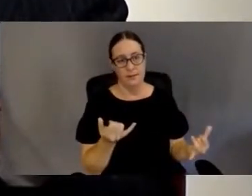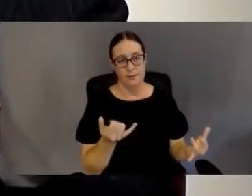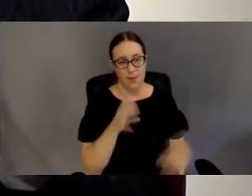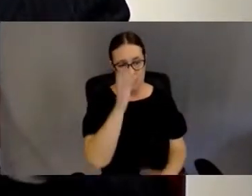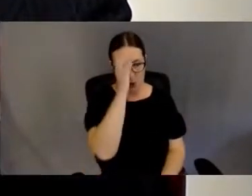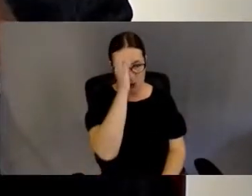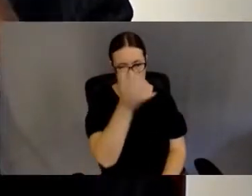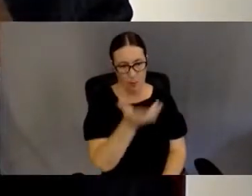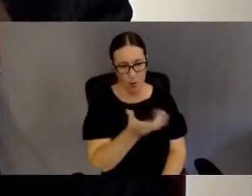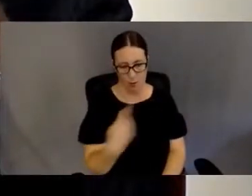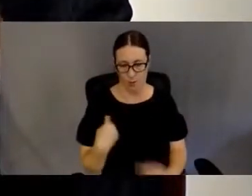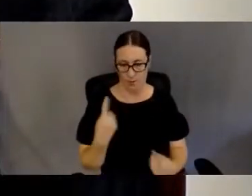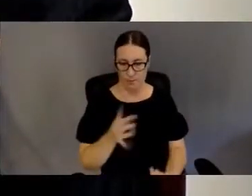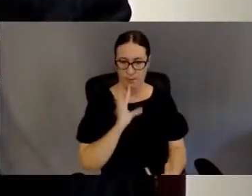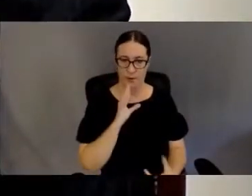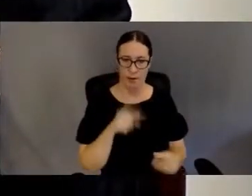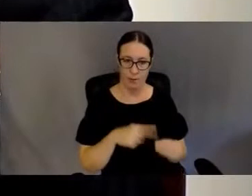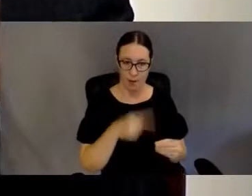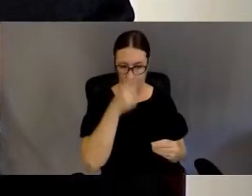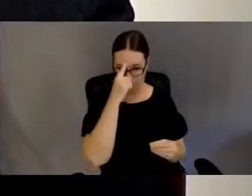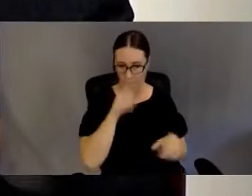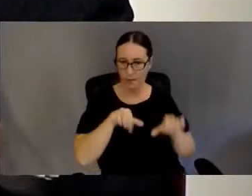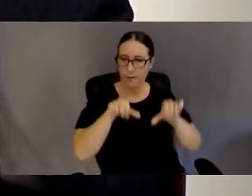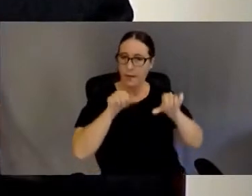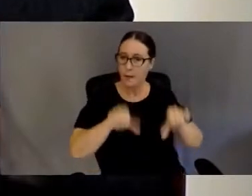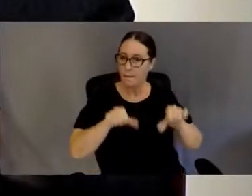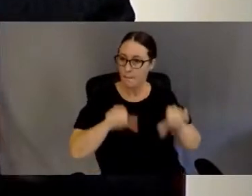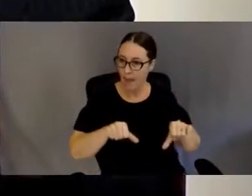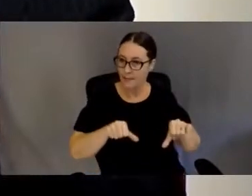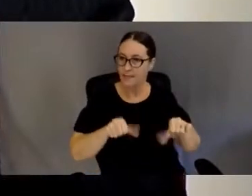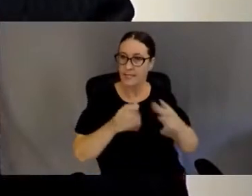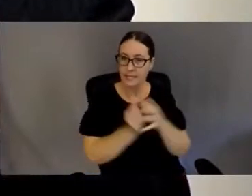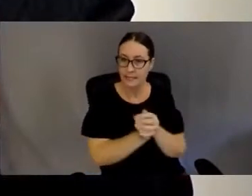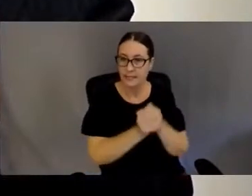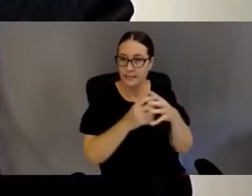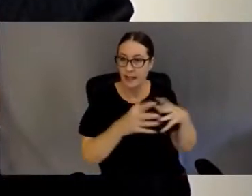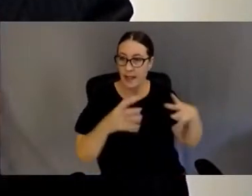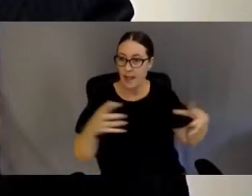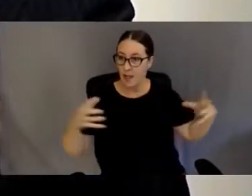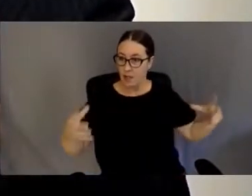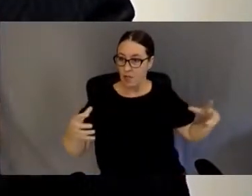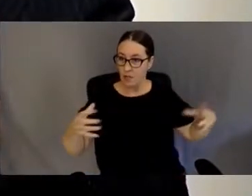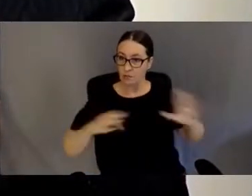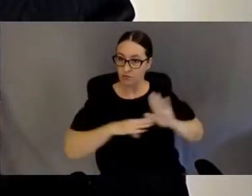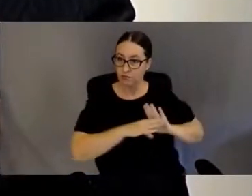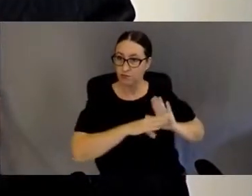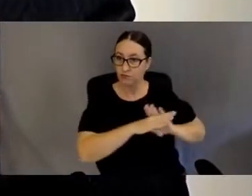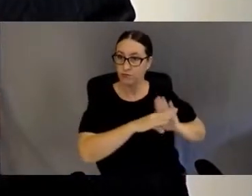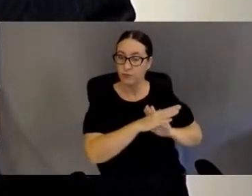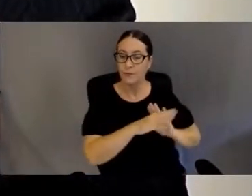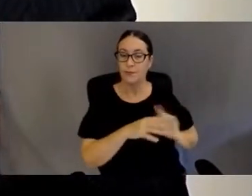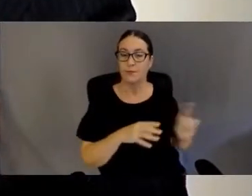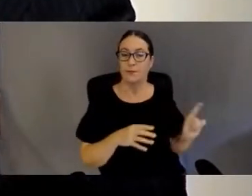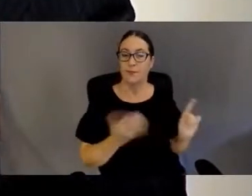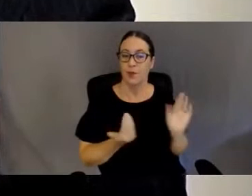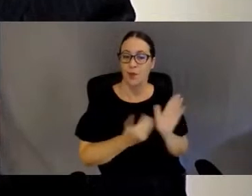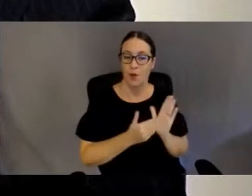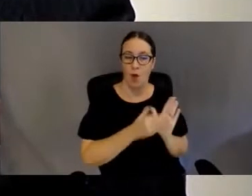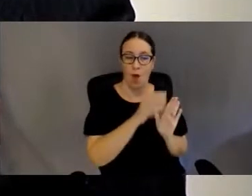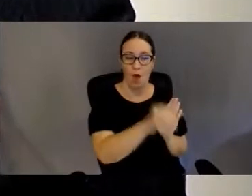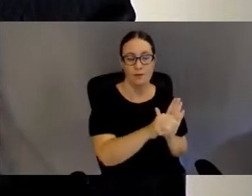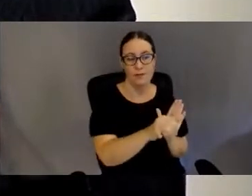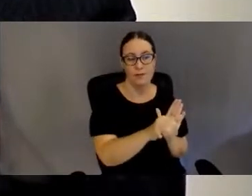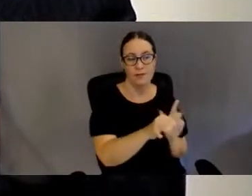what we've talked about in terms of capacity, scaling, and growth often is getting too light